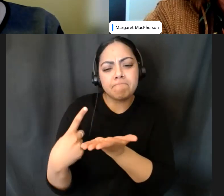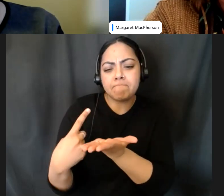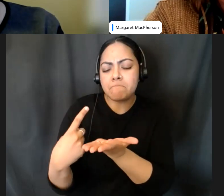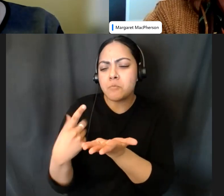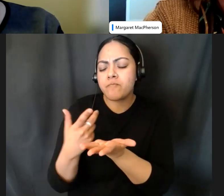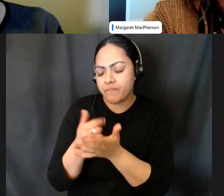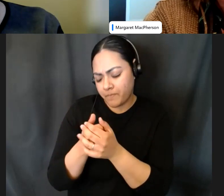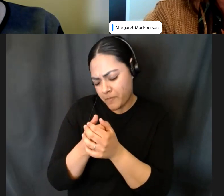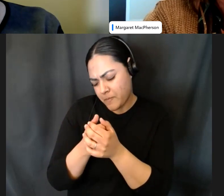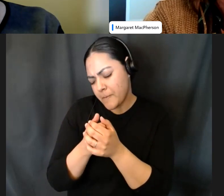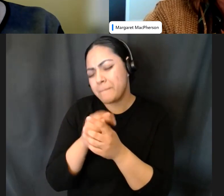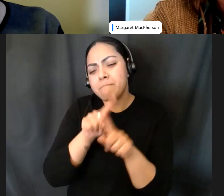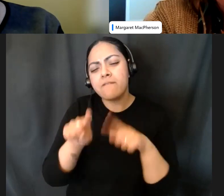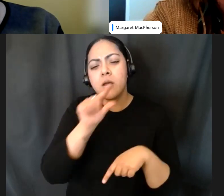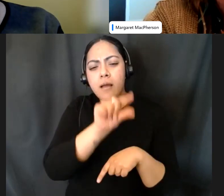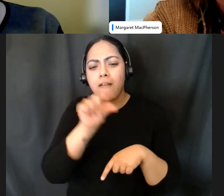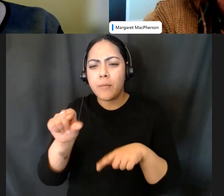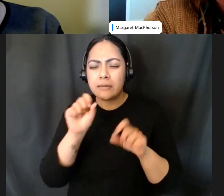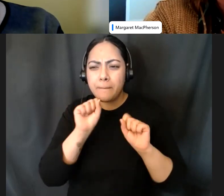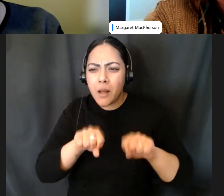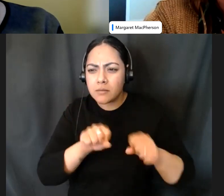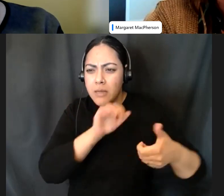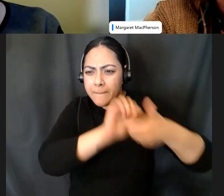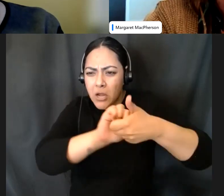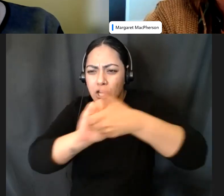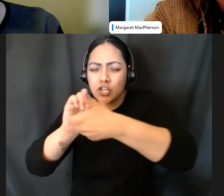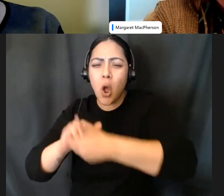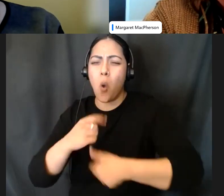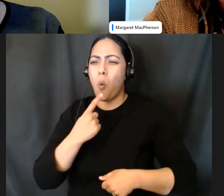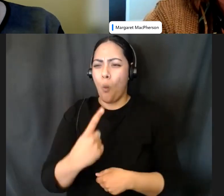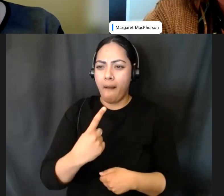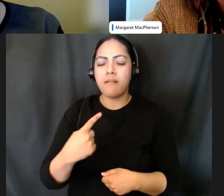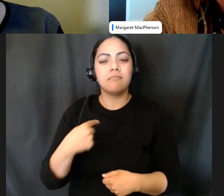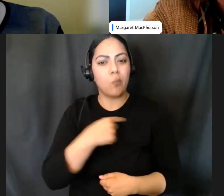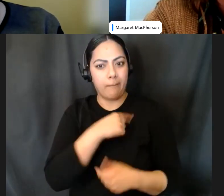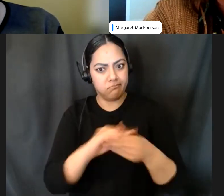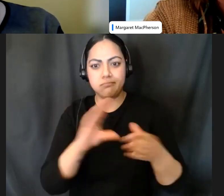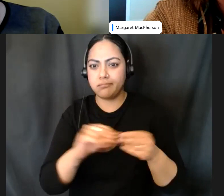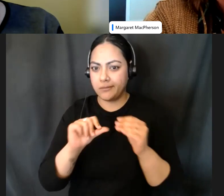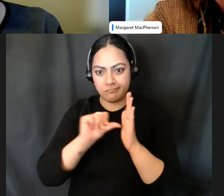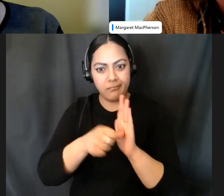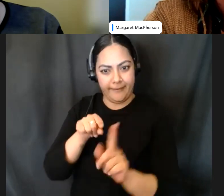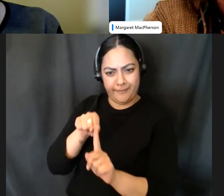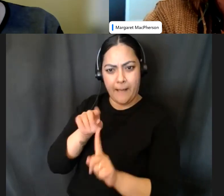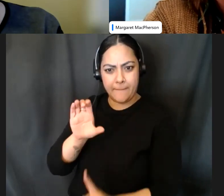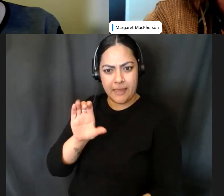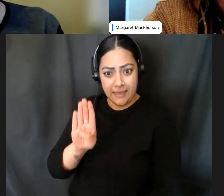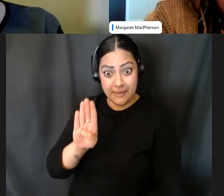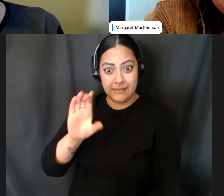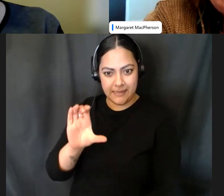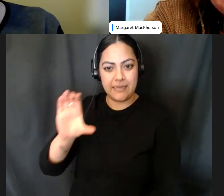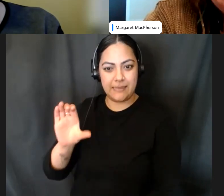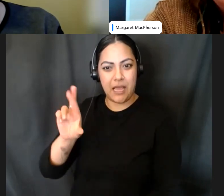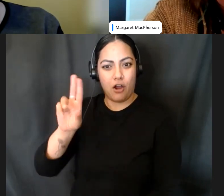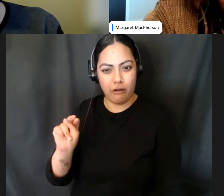potential different government partners is point to the BCCRN as an example of what happens when